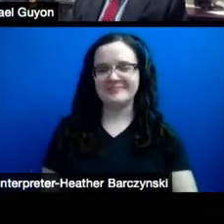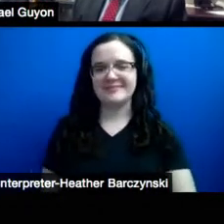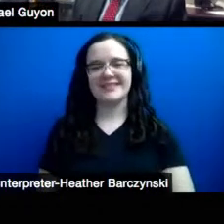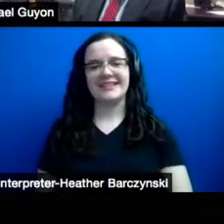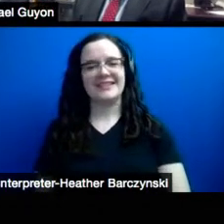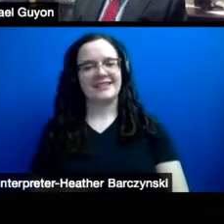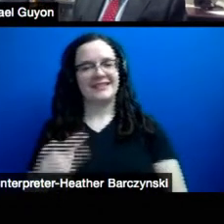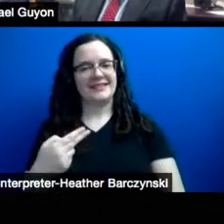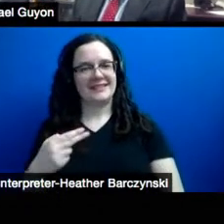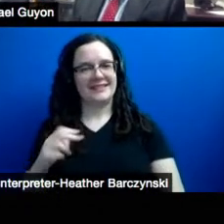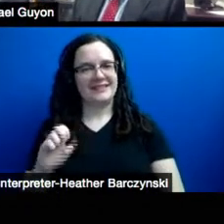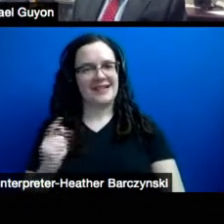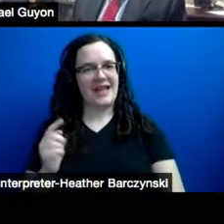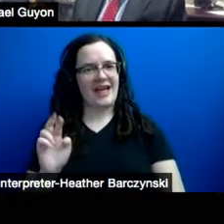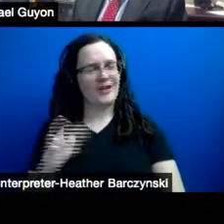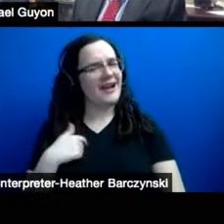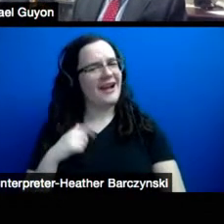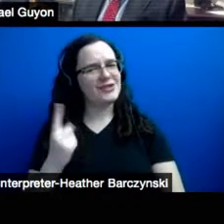want to say